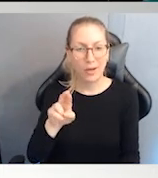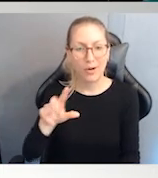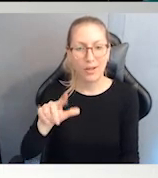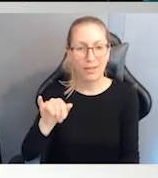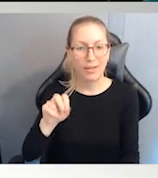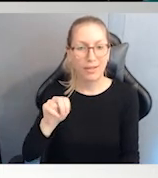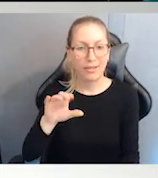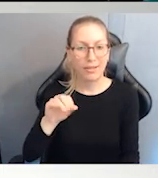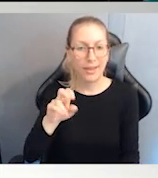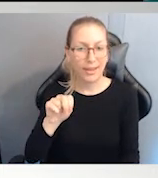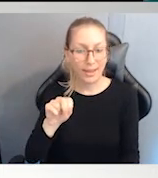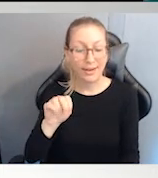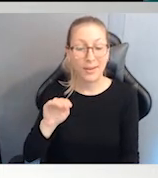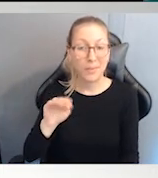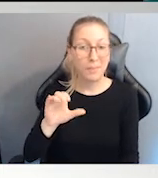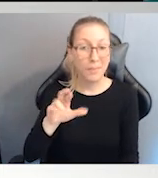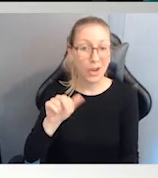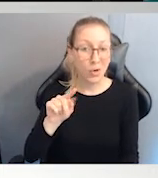am a member of Sufi.